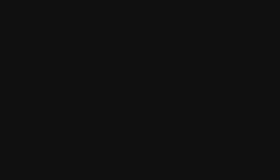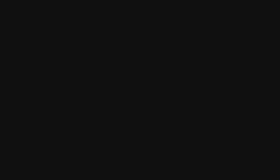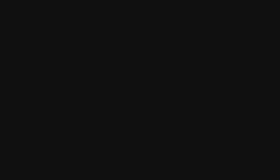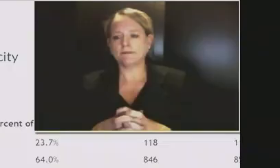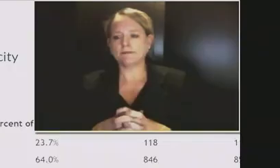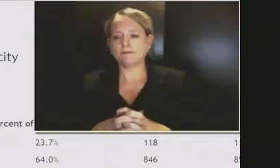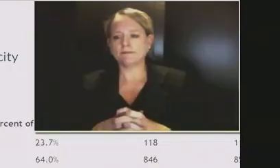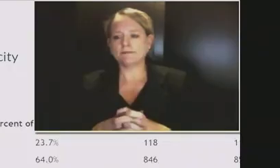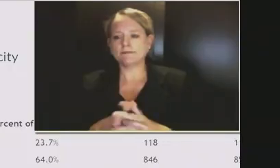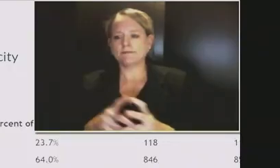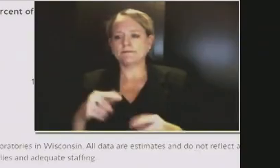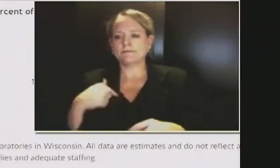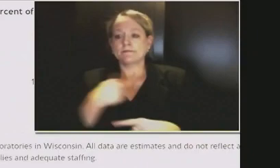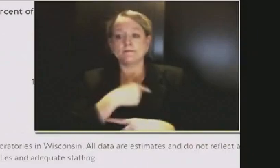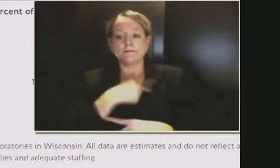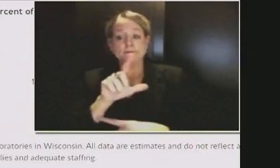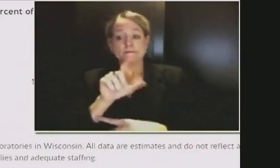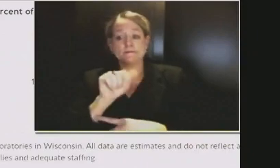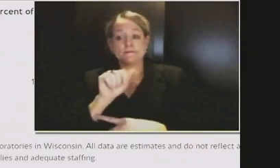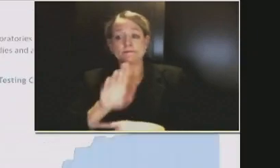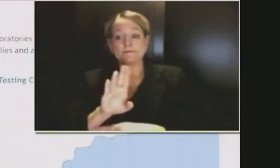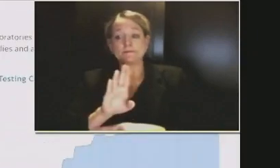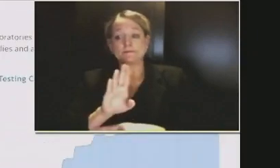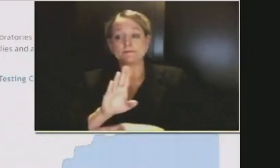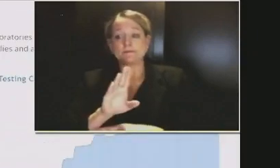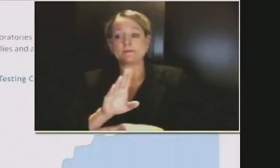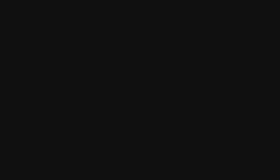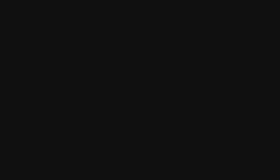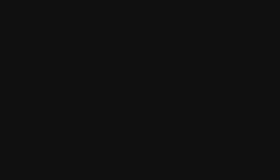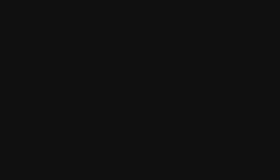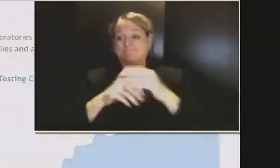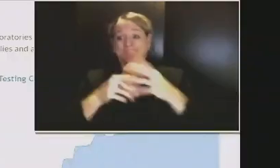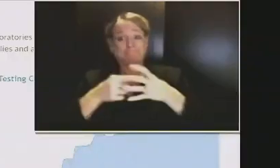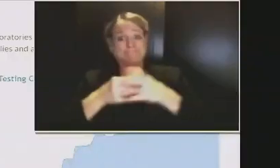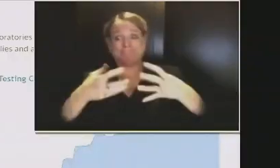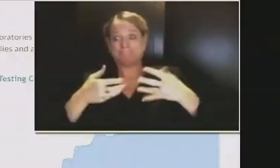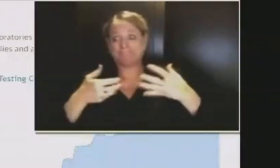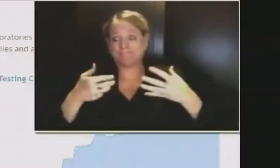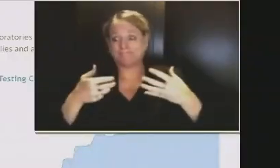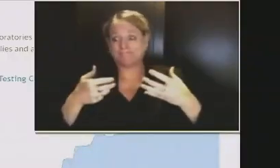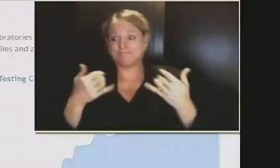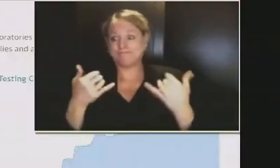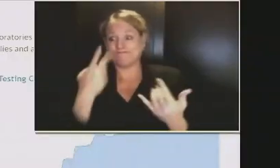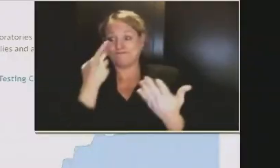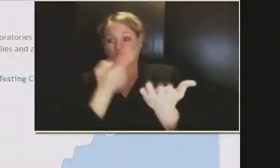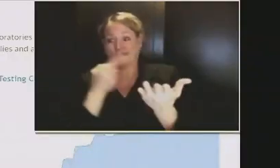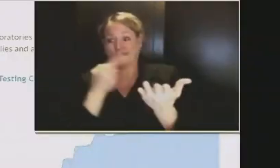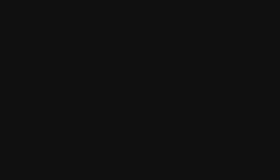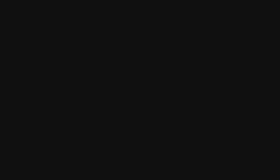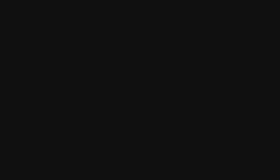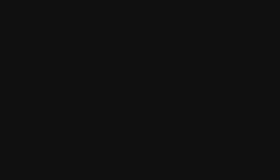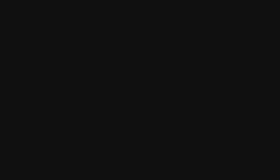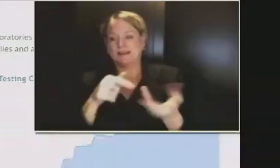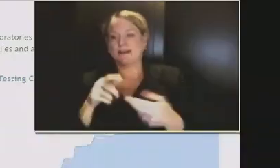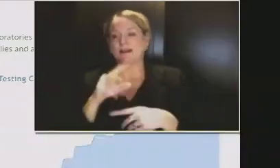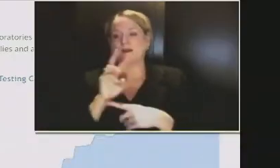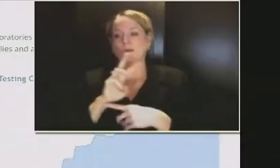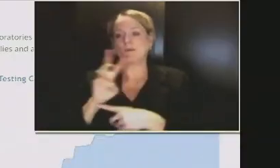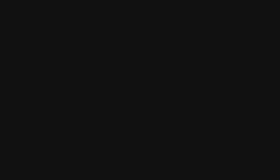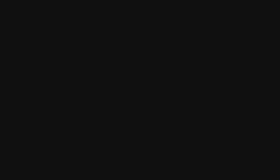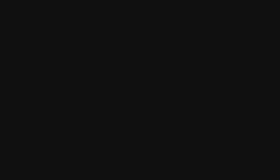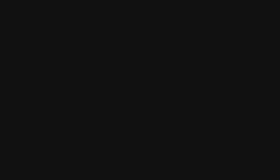website, you'll know that this has been one of our dashboards that we've had for quite some time. And this